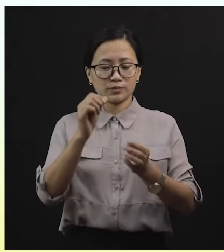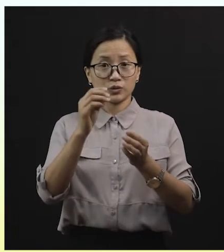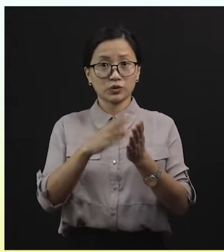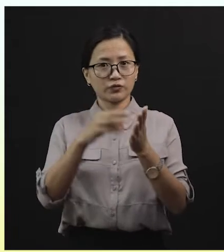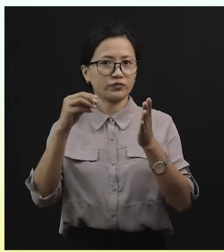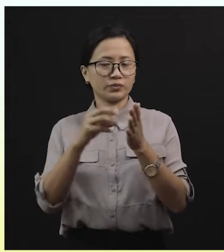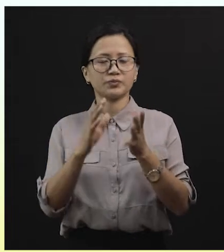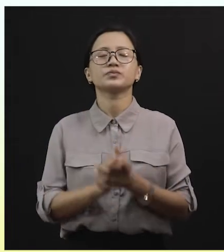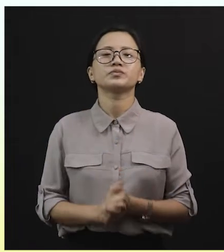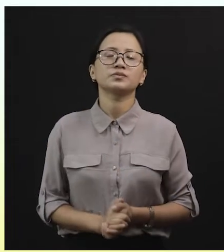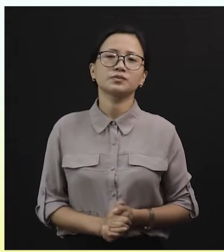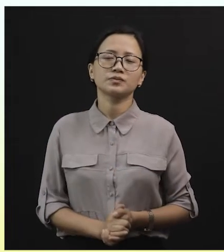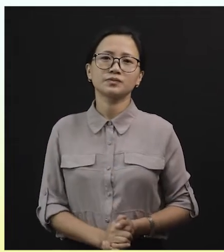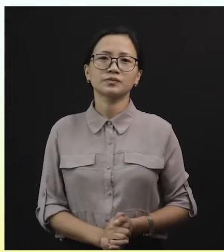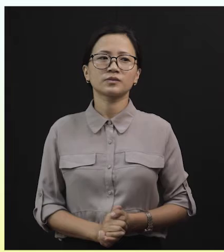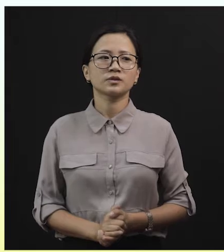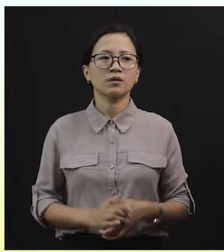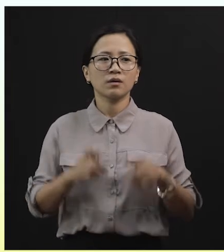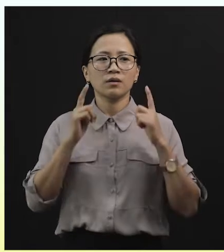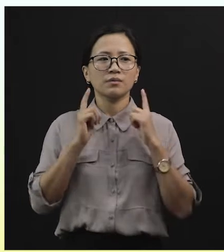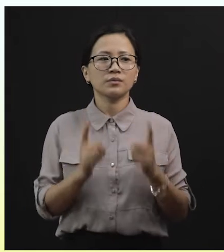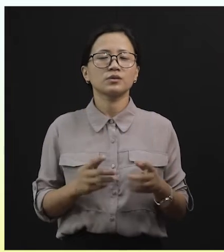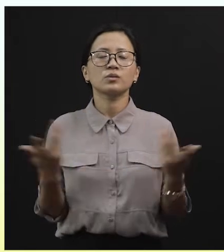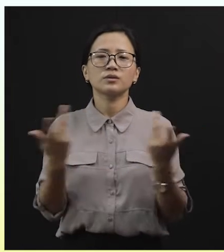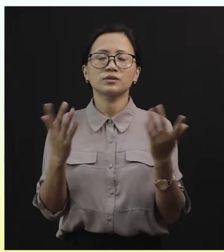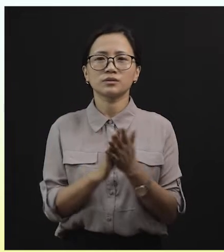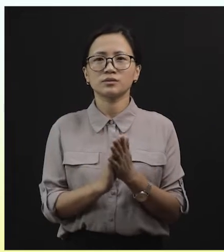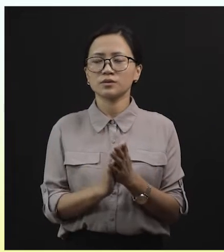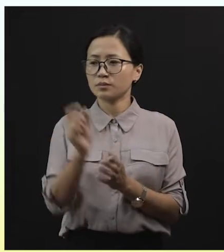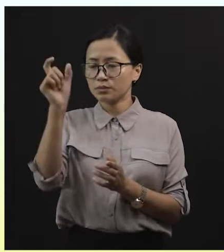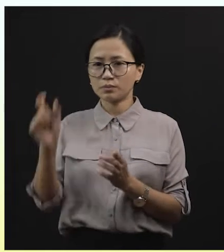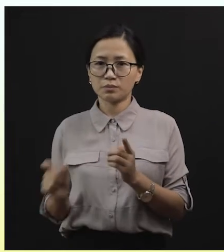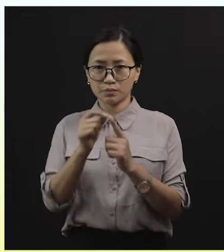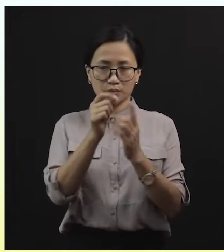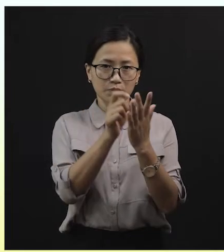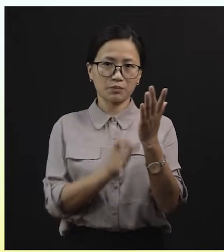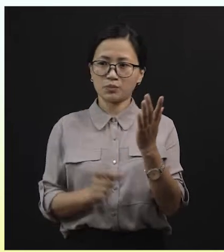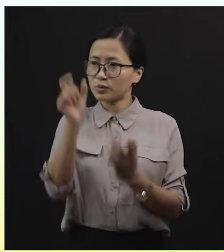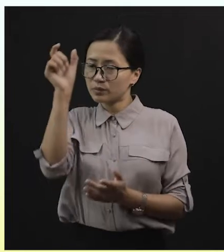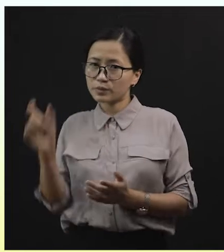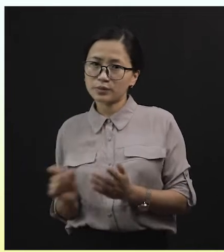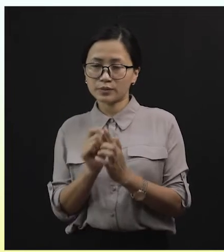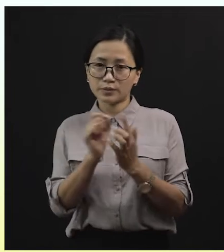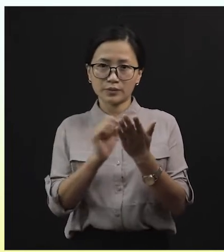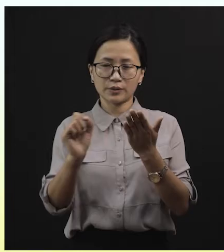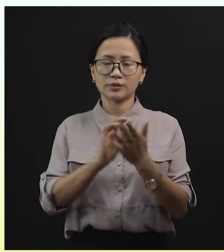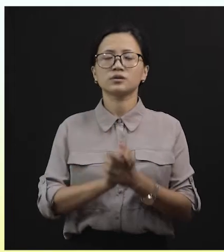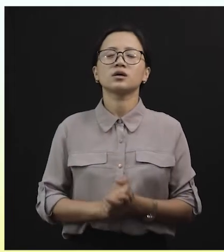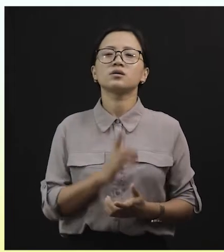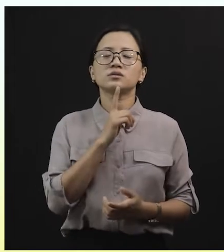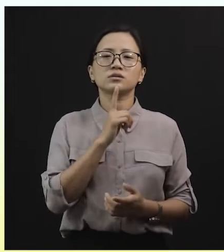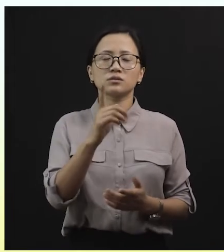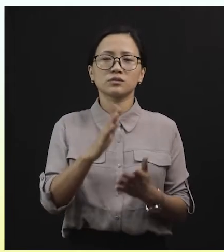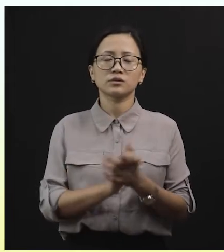are dusty. They look dusty, but what the writer is telling us is do not hurt the moth even if